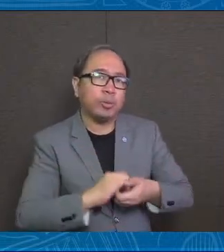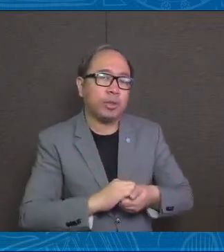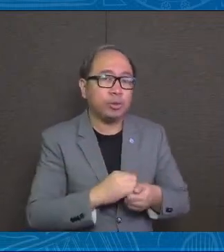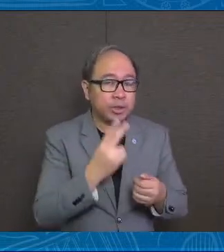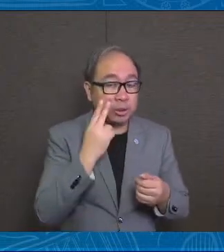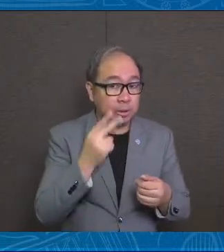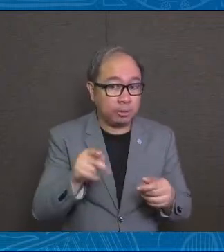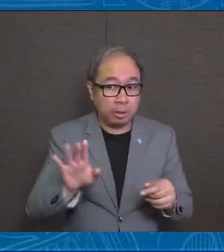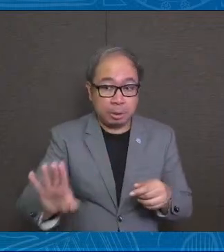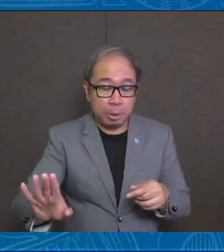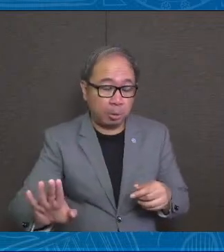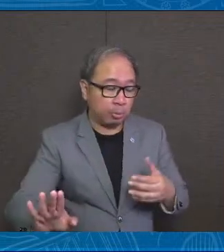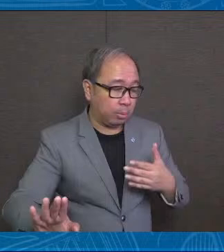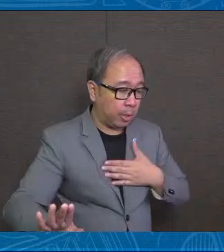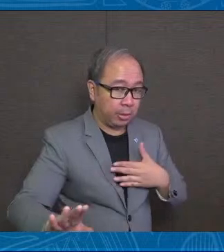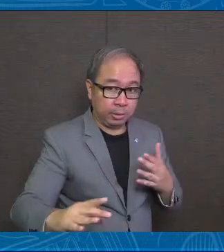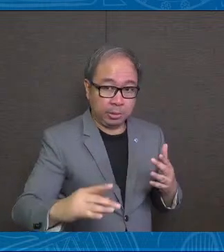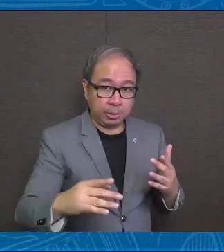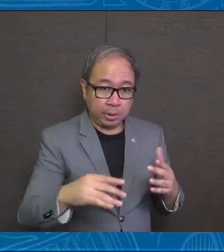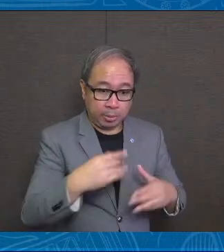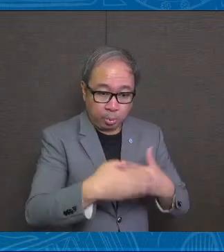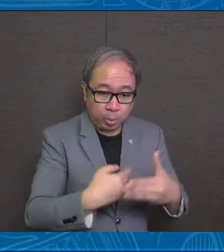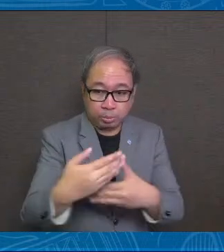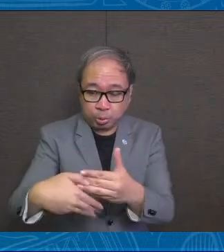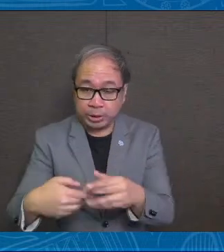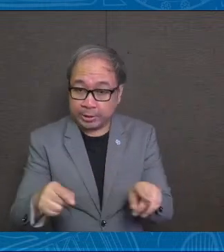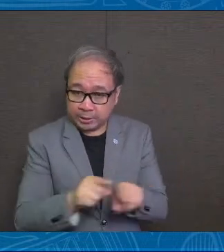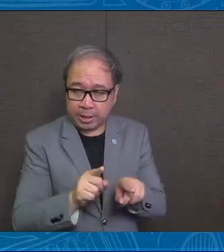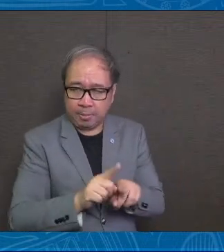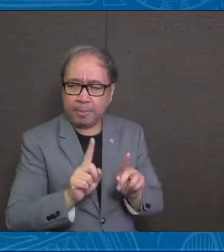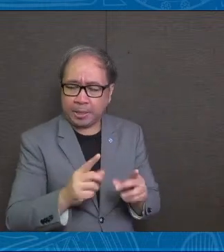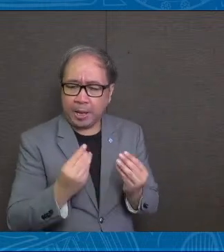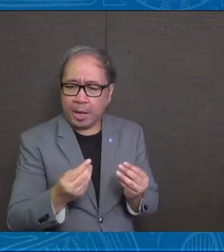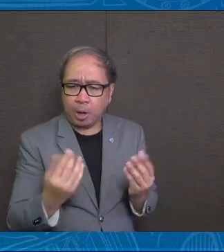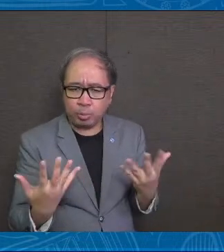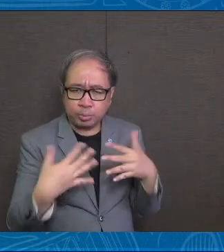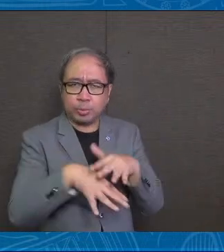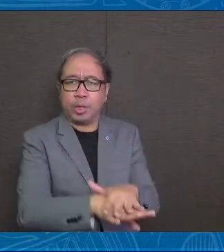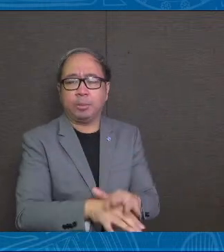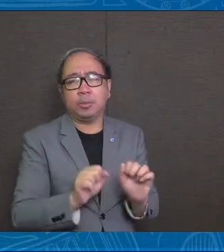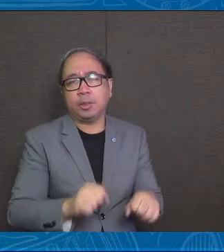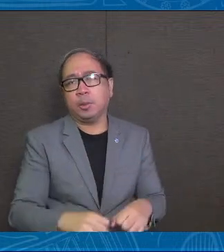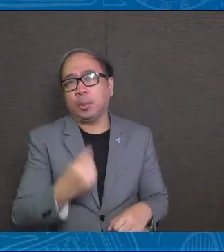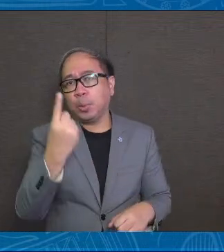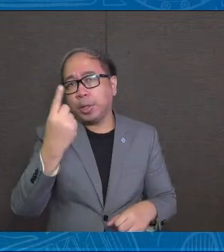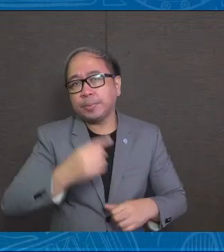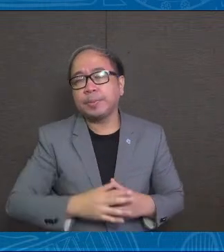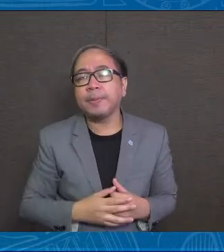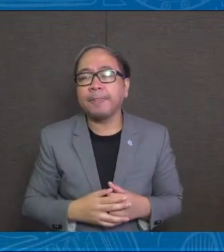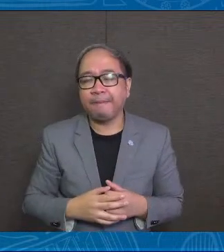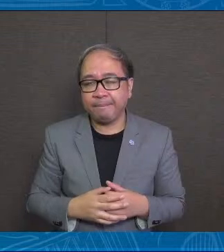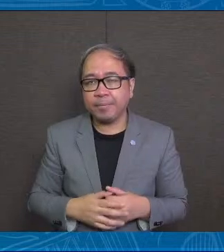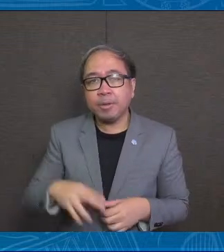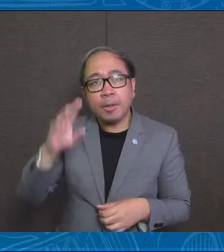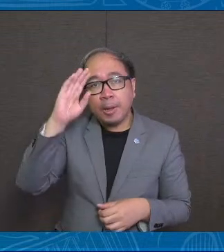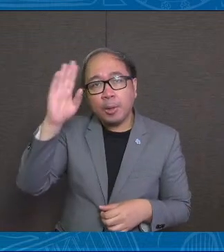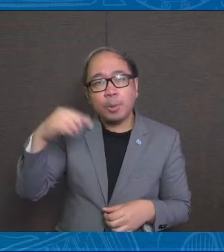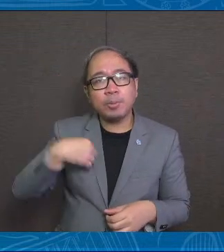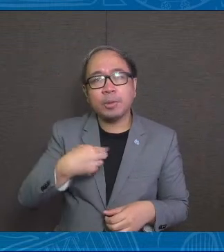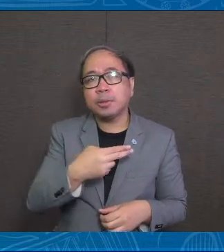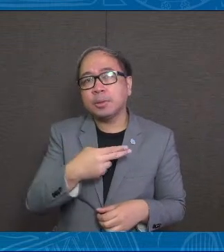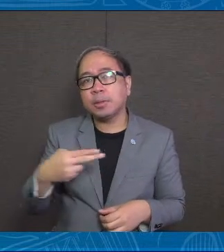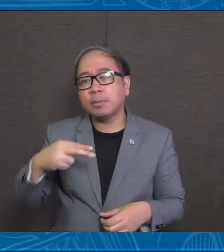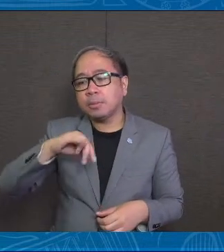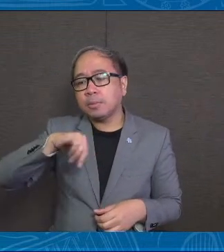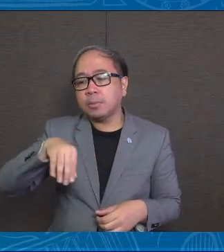thank you. Thank you. Hello. Hello, good afternoon. My name is Joseph Aquino. I'm from the